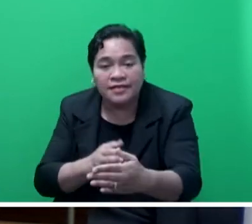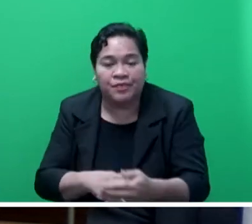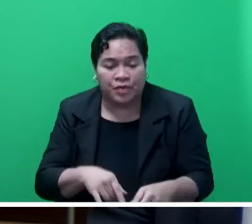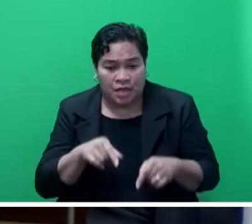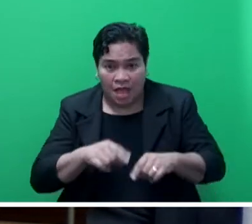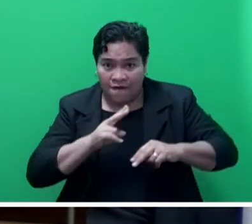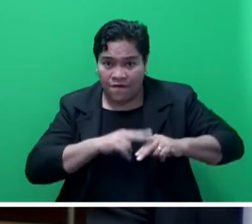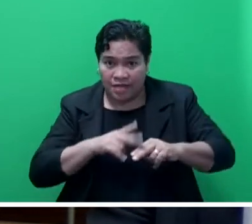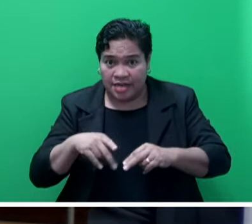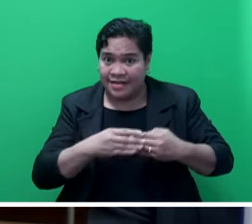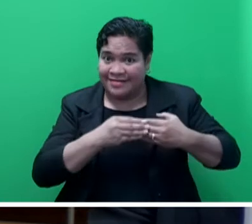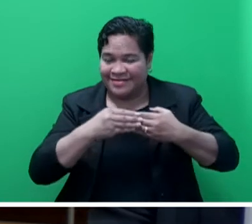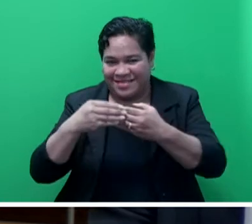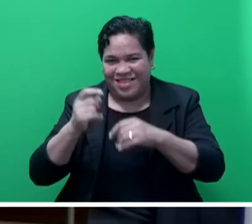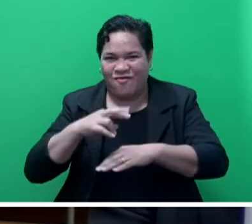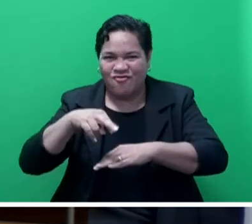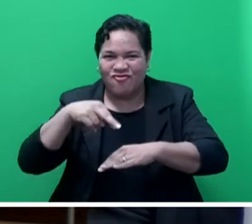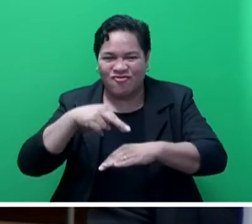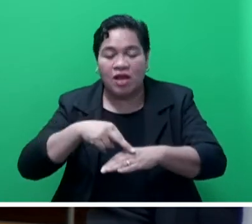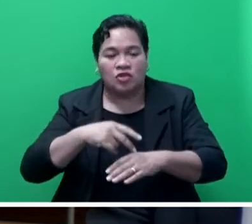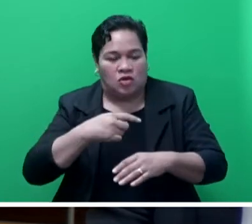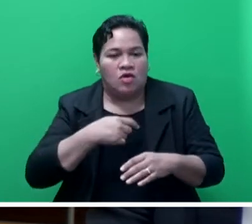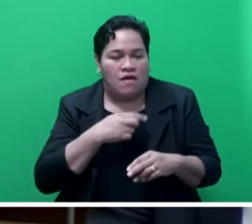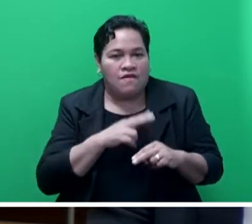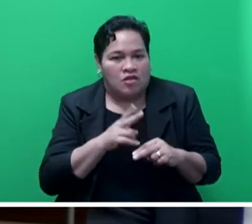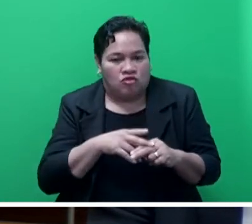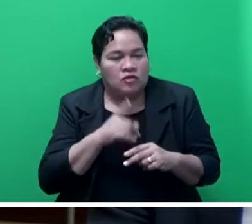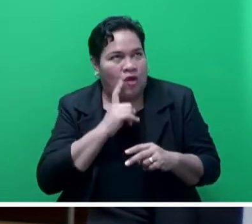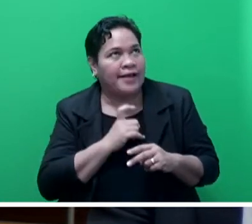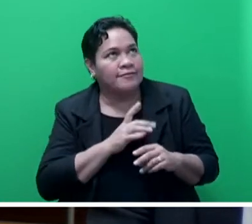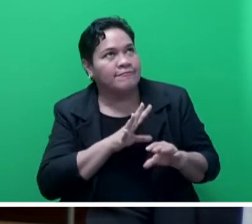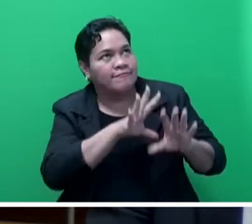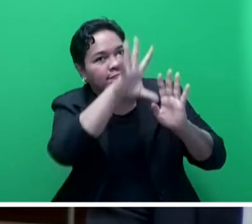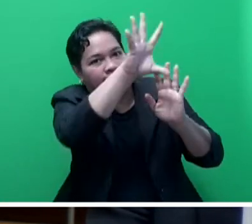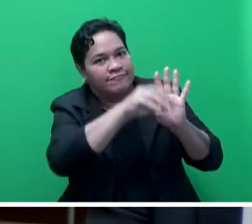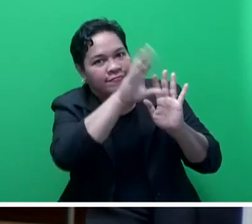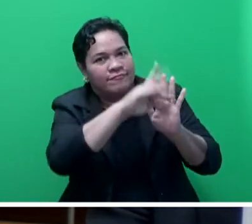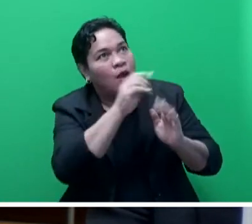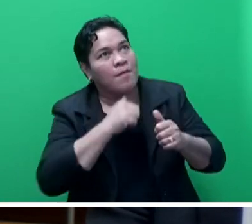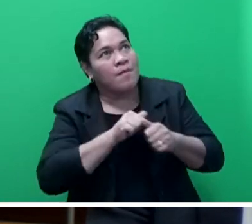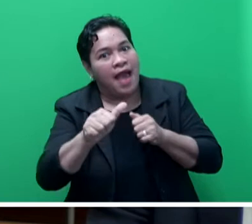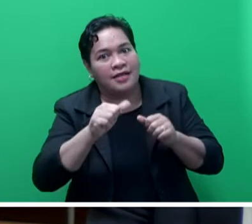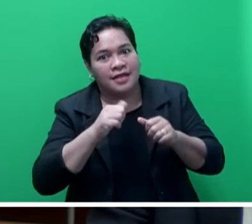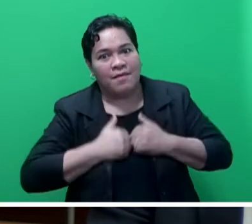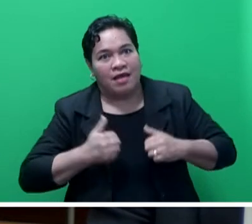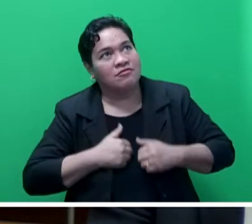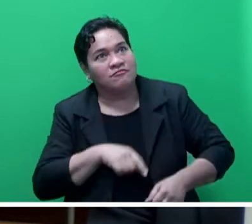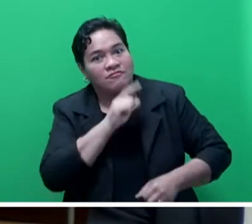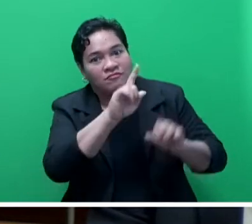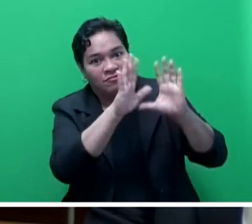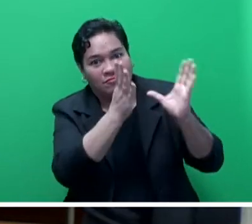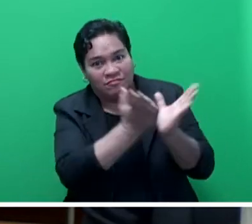leader for maritime safety, is actually committed to complying to international best practices, and this is because we are serious about our